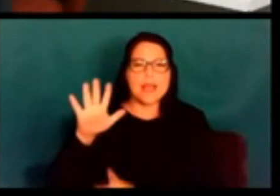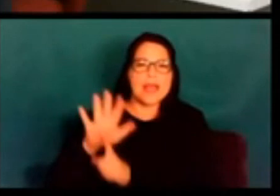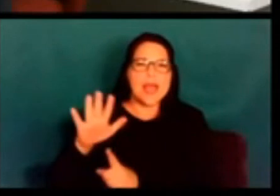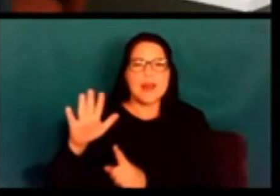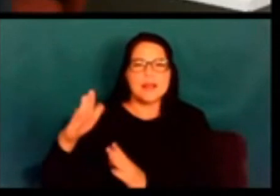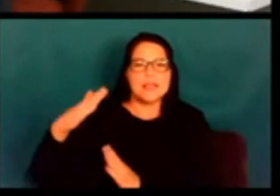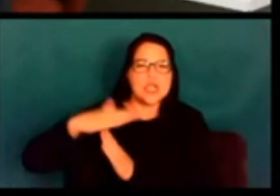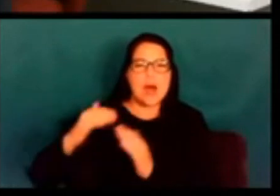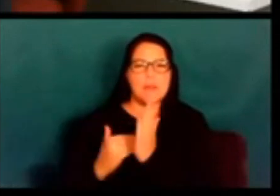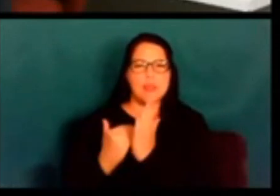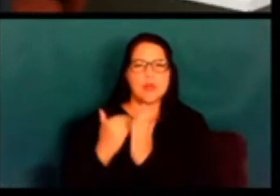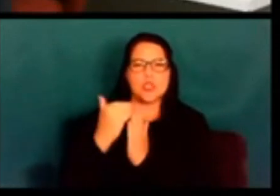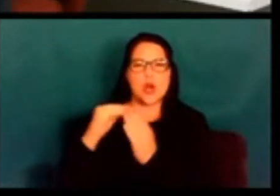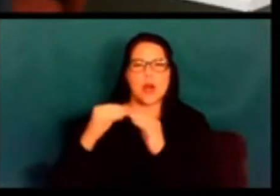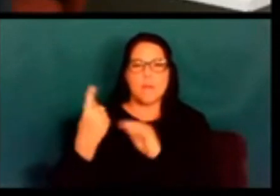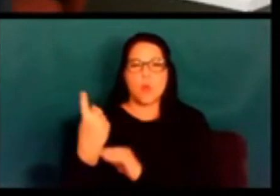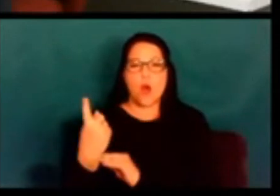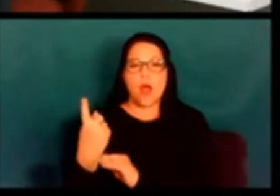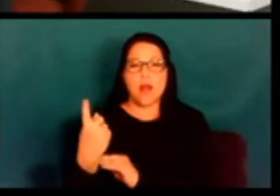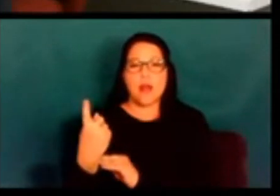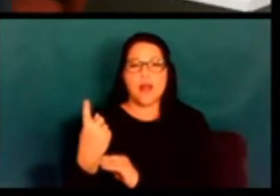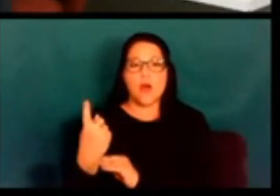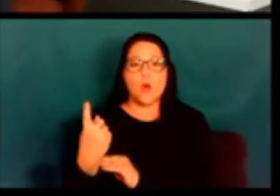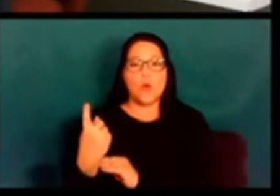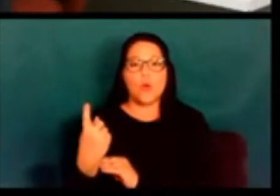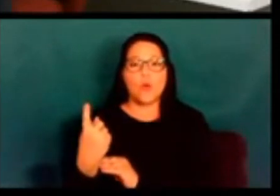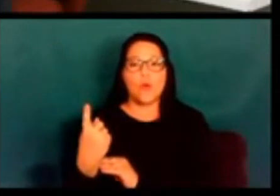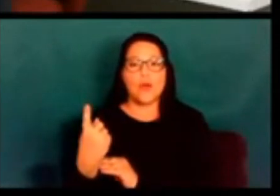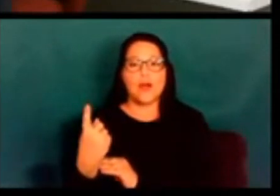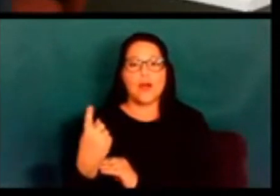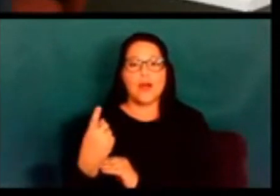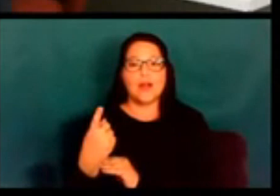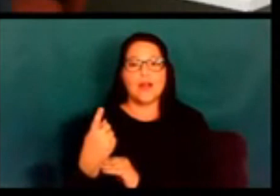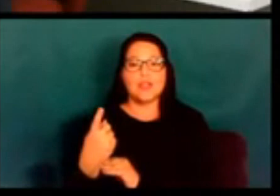#1? And the question for our YouTube